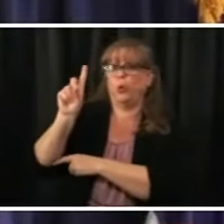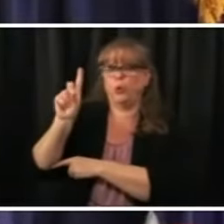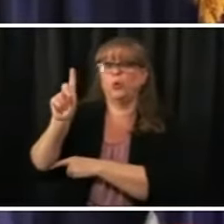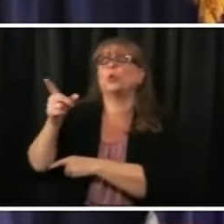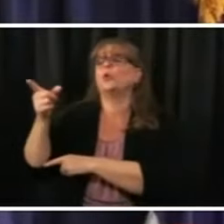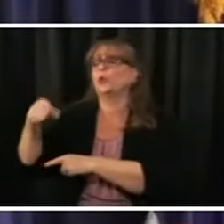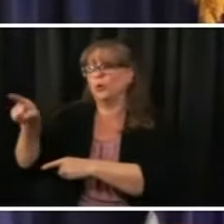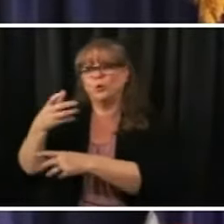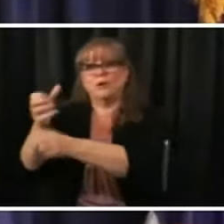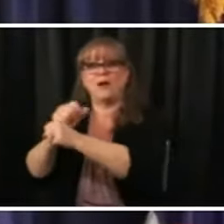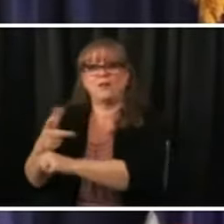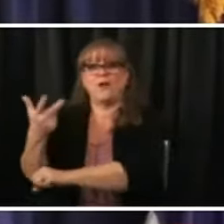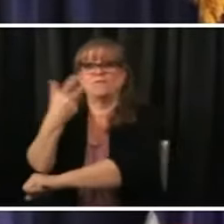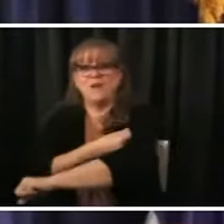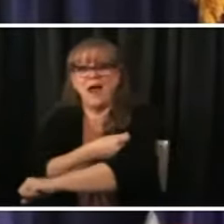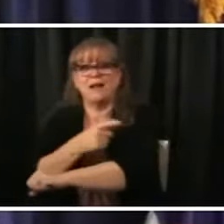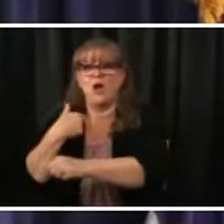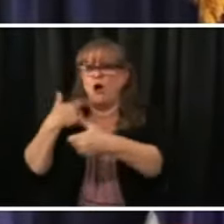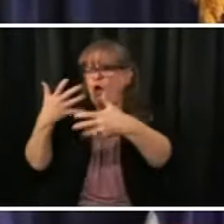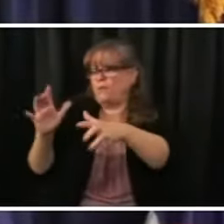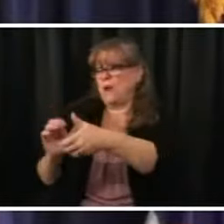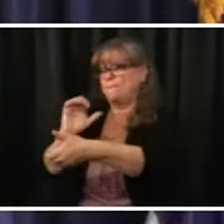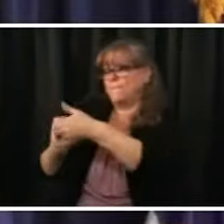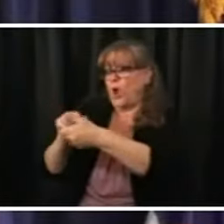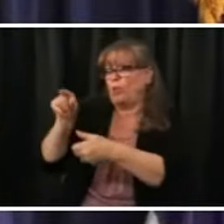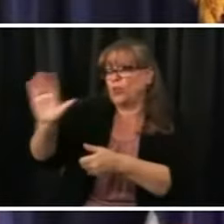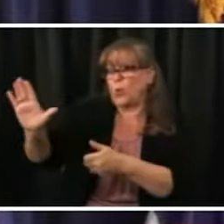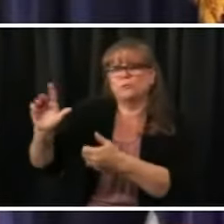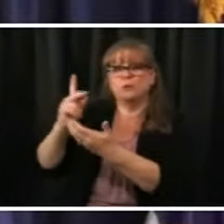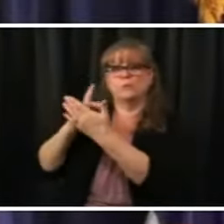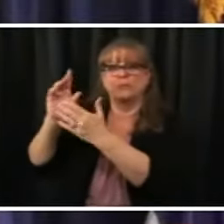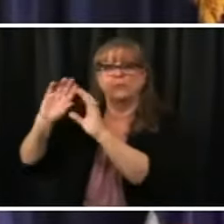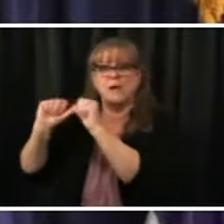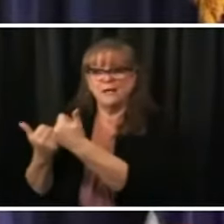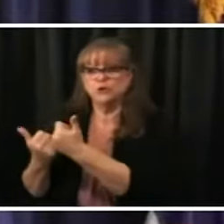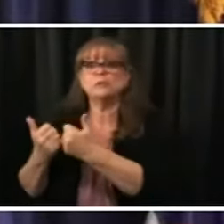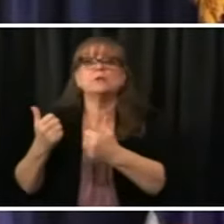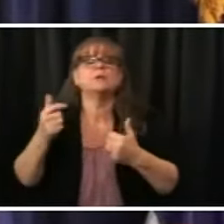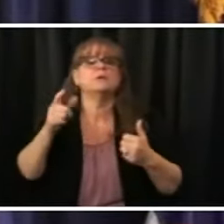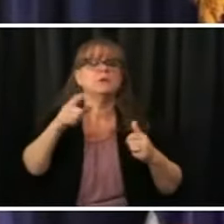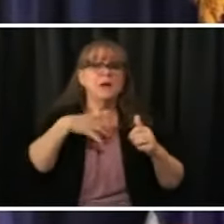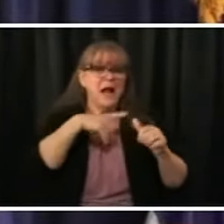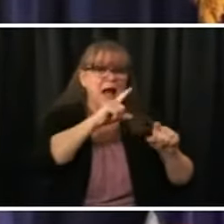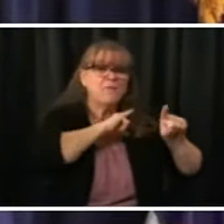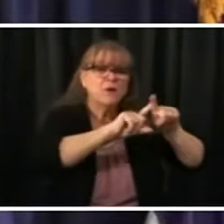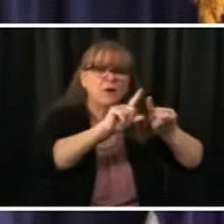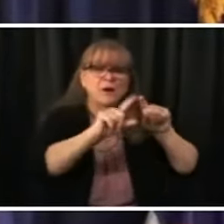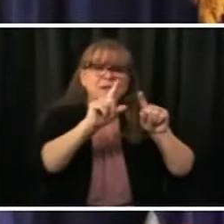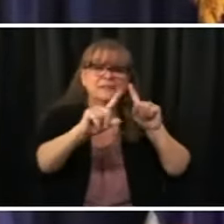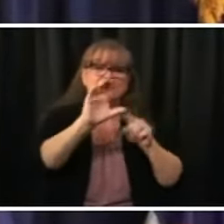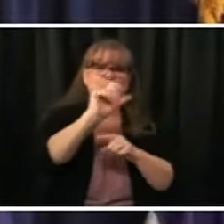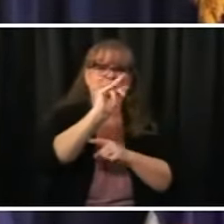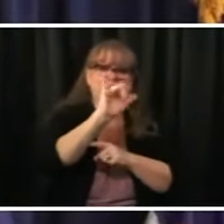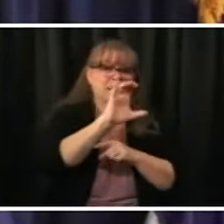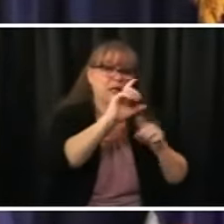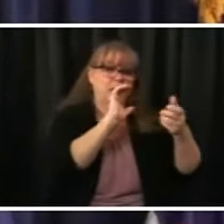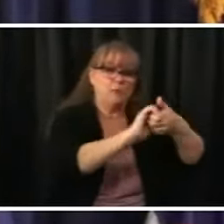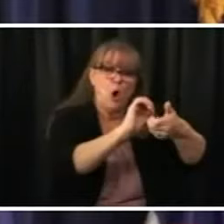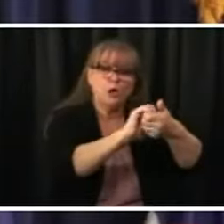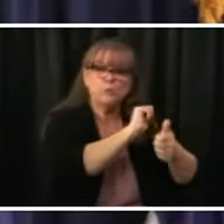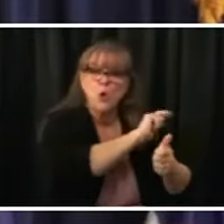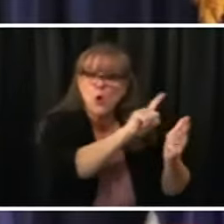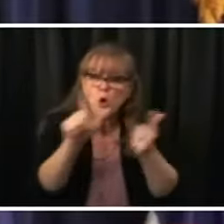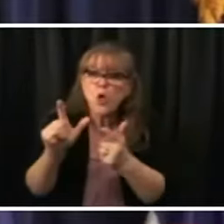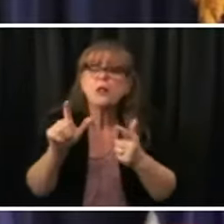Clinica, Salud, Denver Health, so many other community health clinics across the state. But we welcome any additional supply of vaccines. And if the